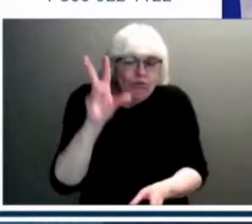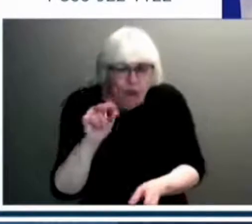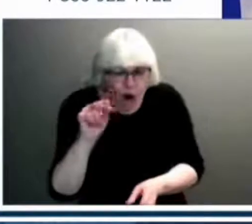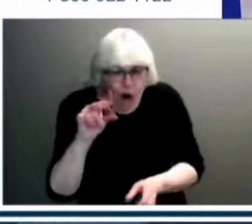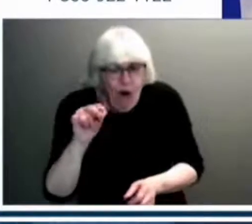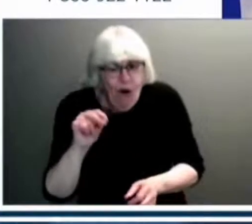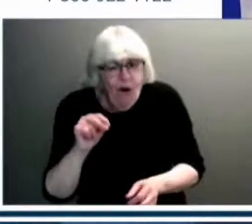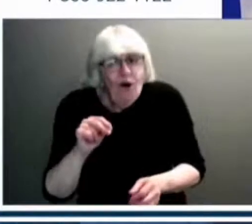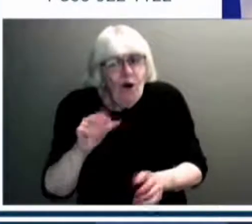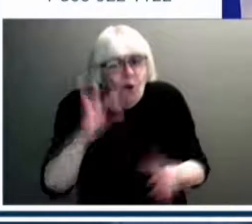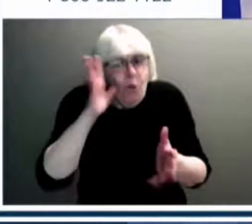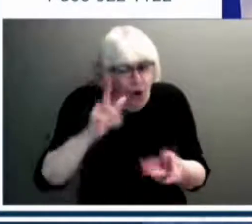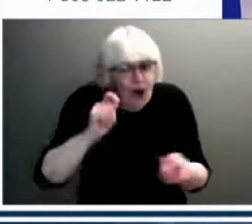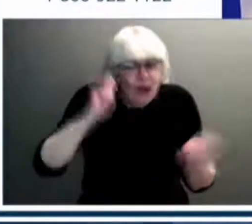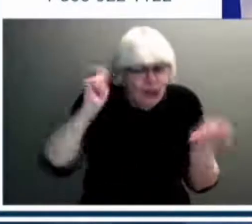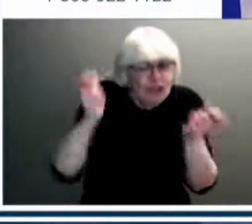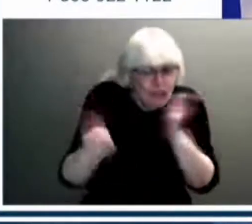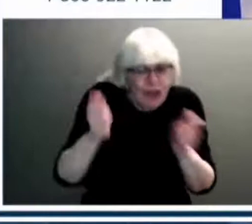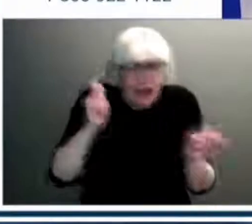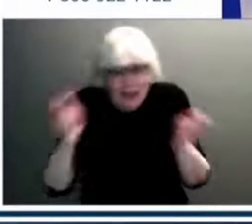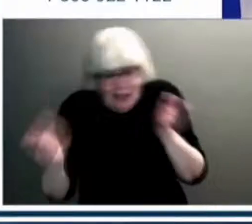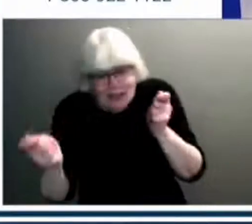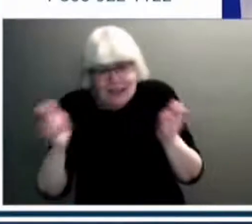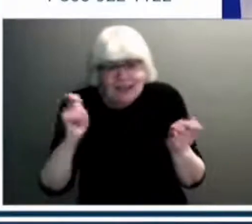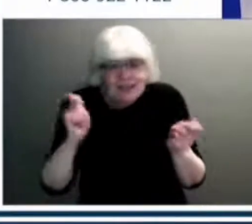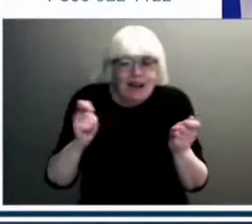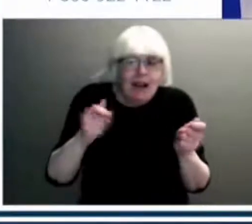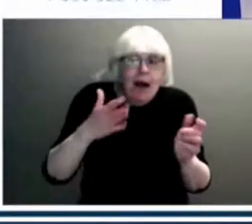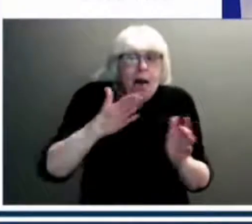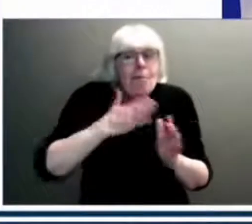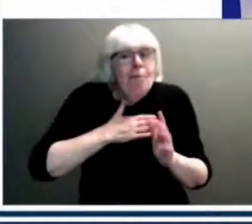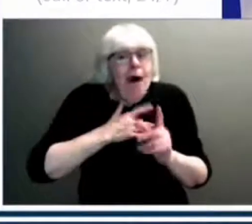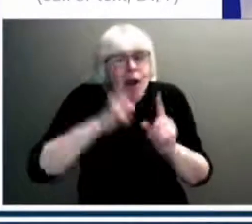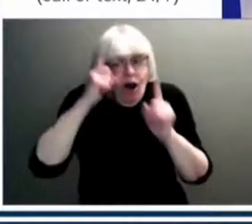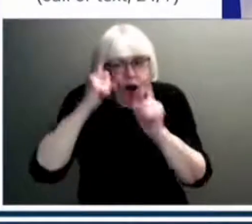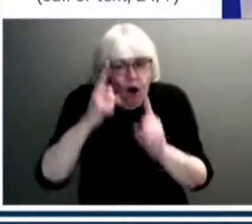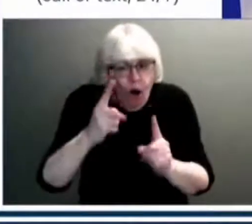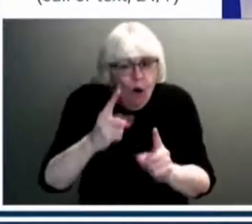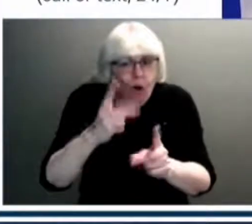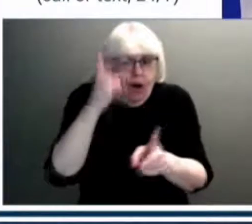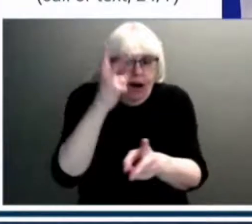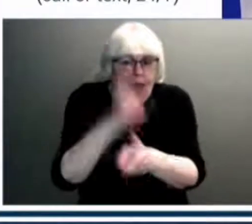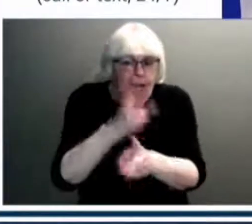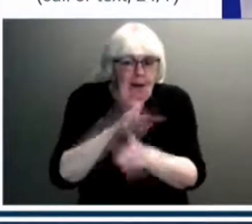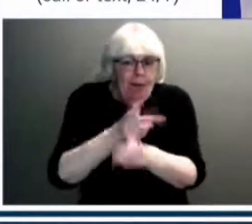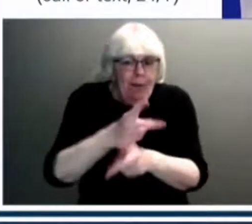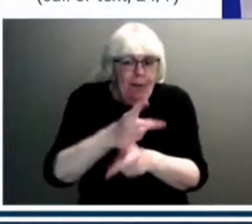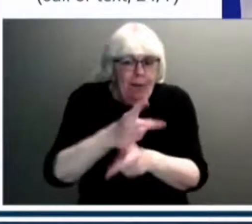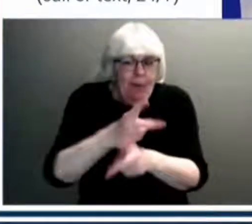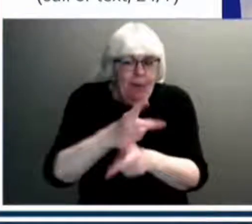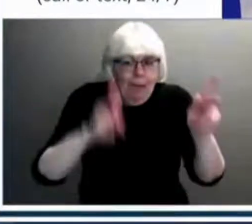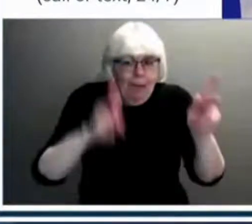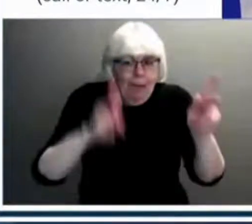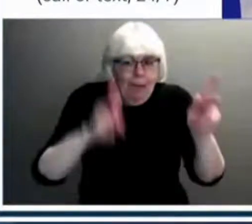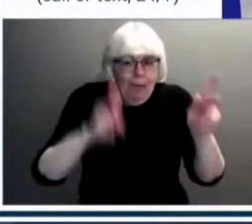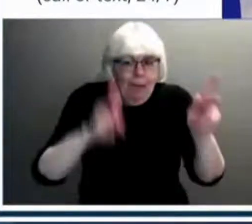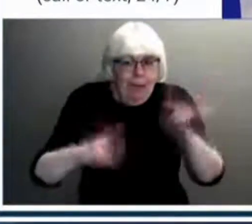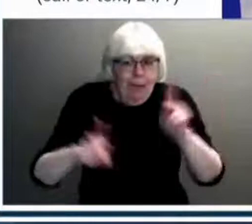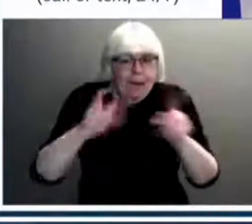one objective, and that's to keep every Nova Scotian safe and to keep every Nova Scotian healthy. So thank you for doing your part. Thanks, everyone.